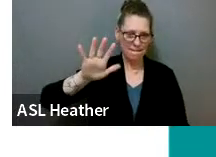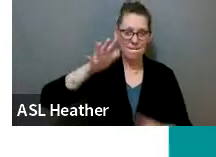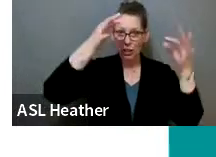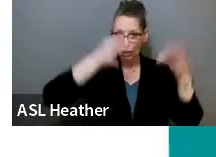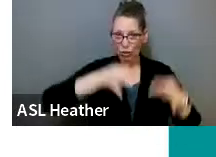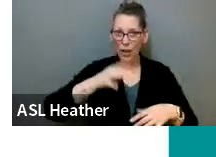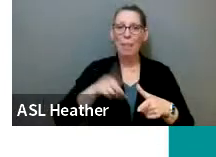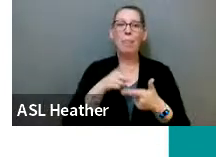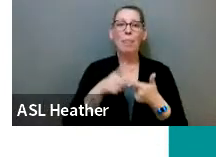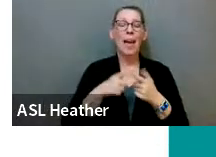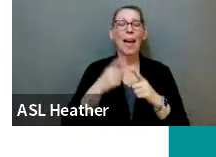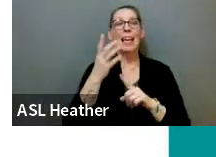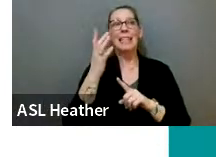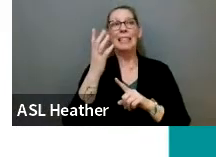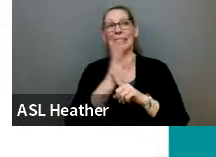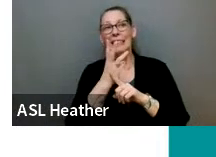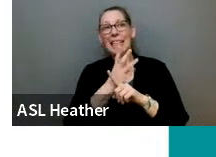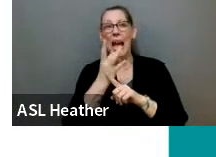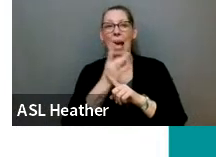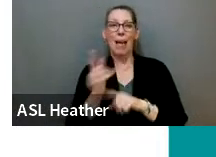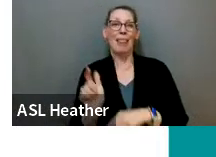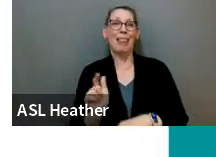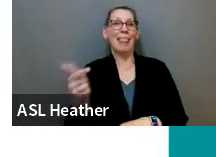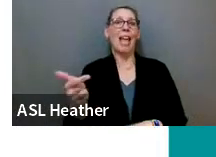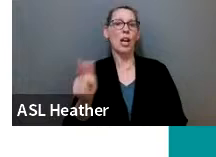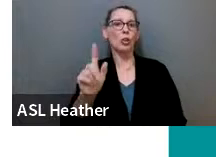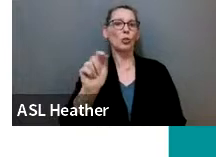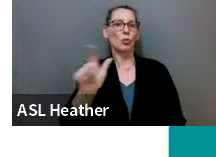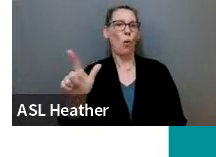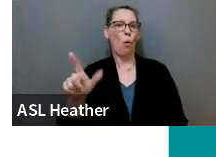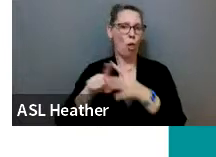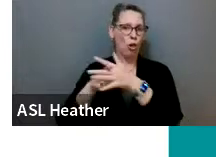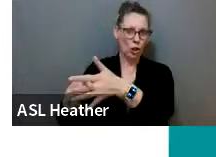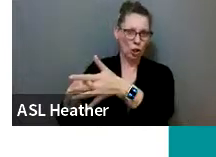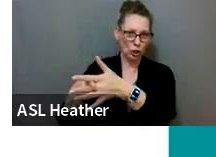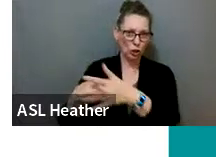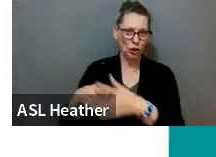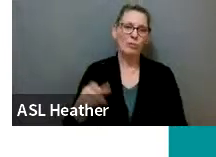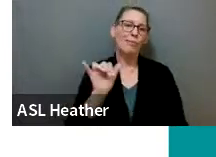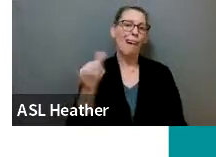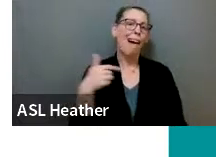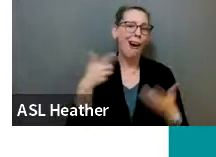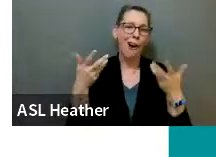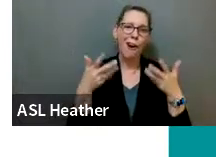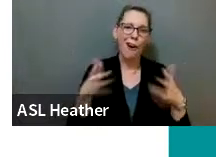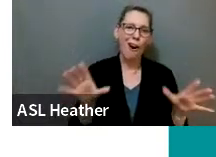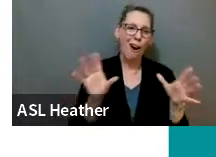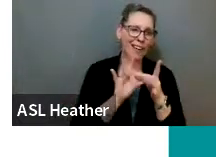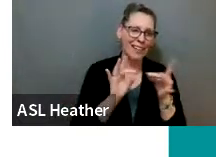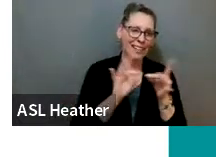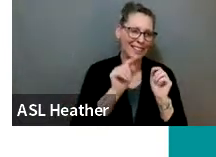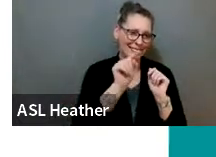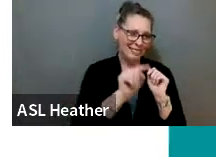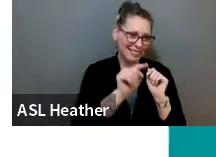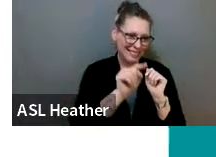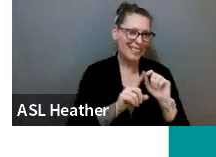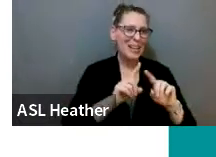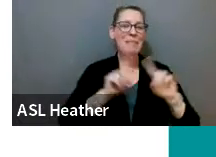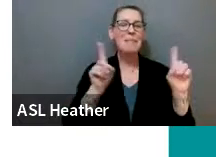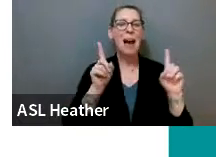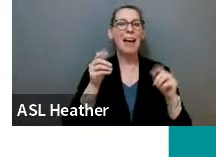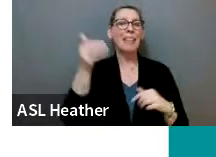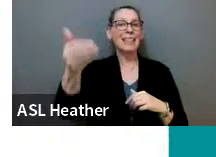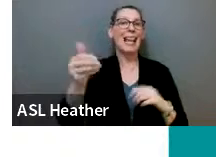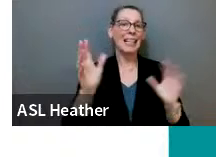happen 6 to 8 months later. And as I've already covered these last few points, but in the